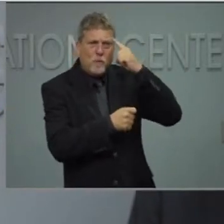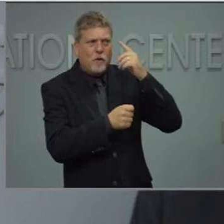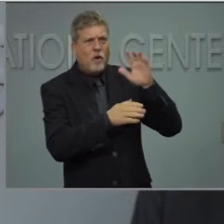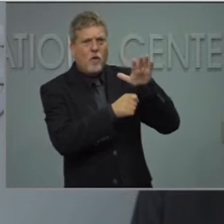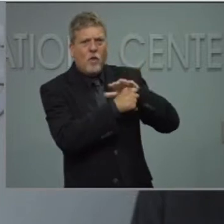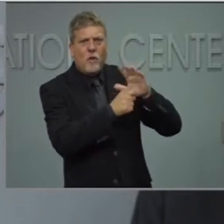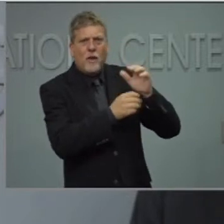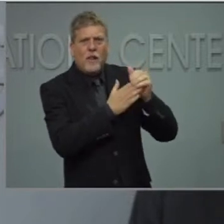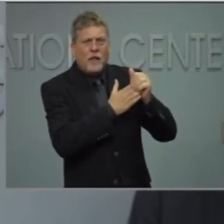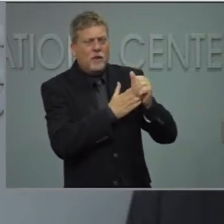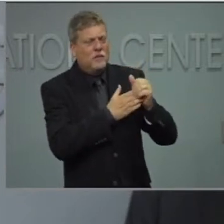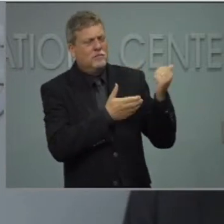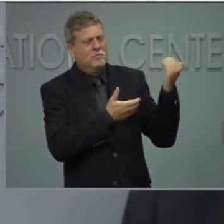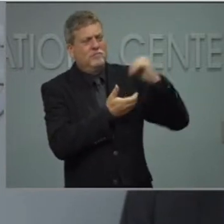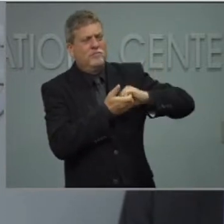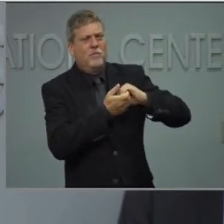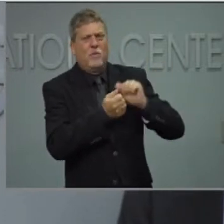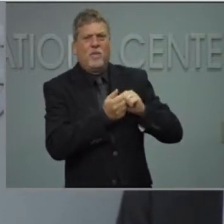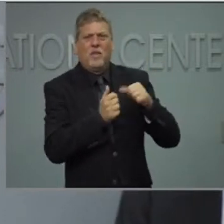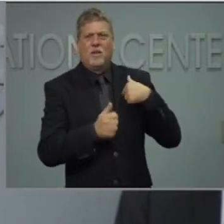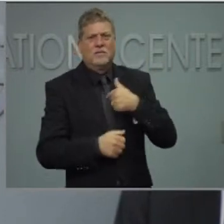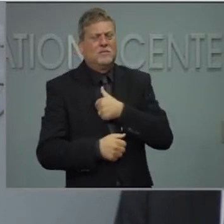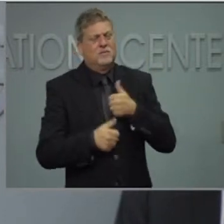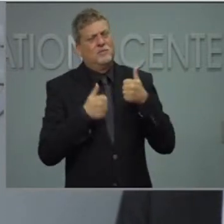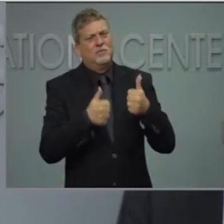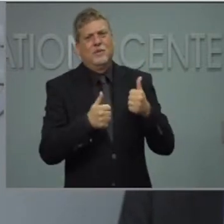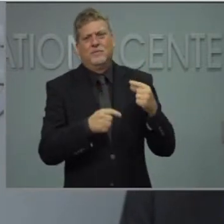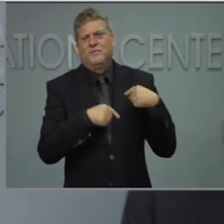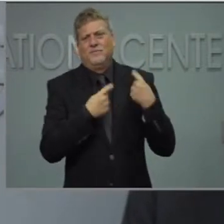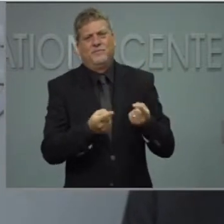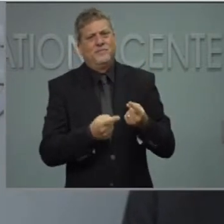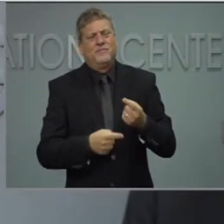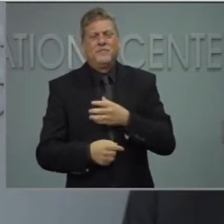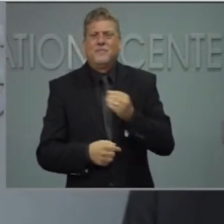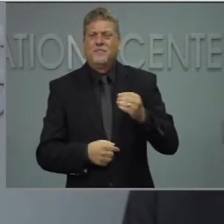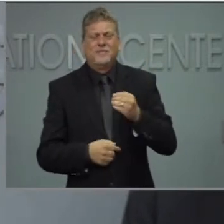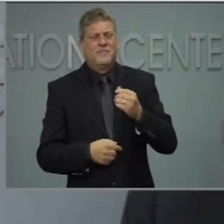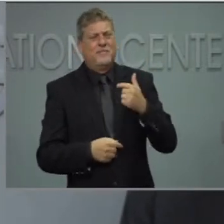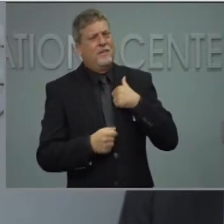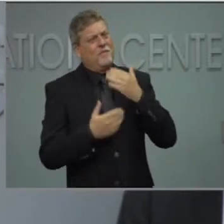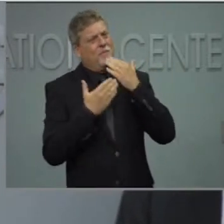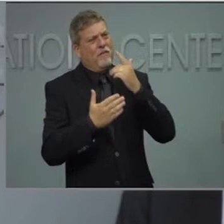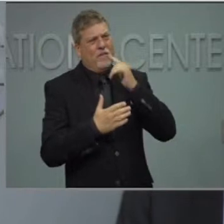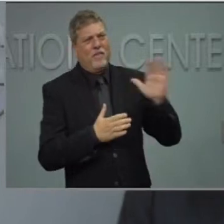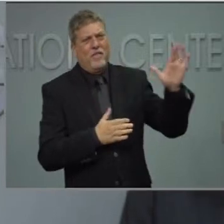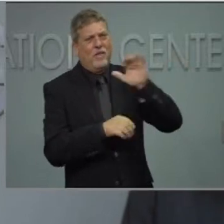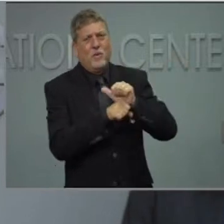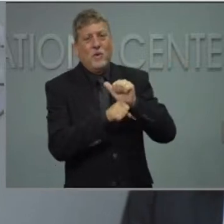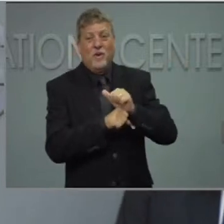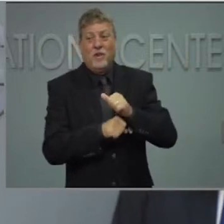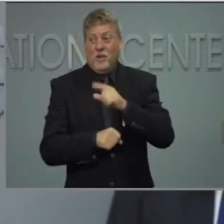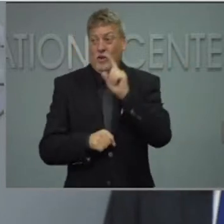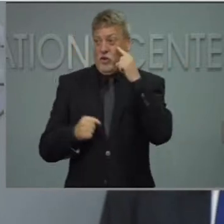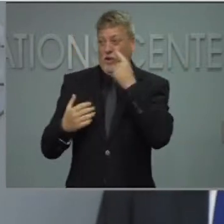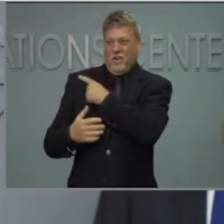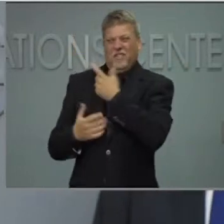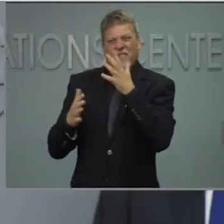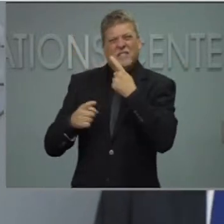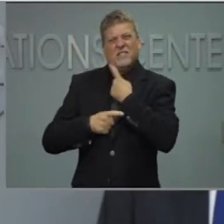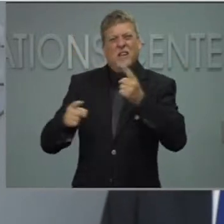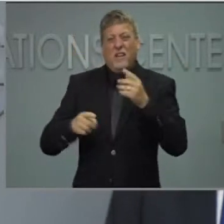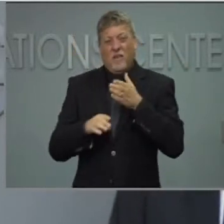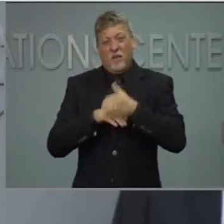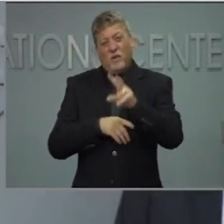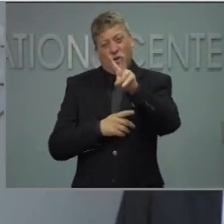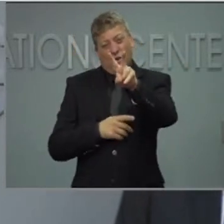proud to work with the public safety professionals that we do. As the governor mentioned, we have over 250 personnel in